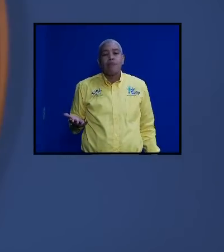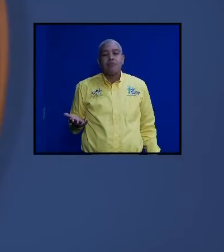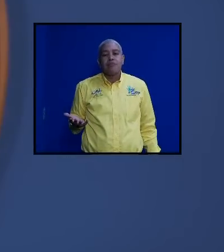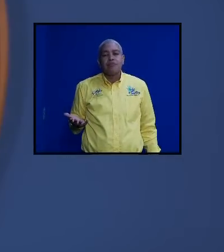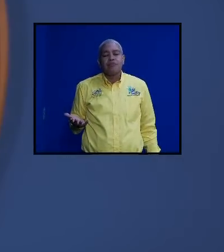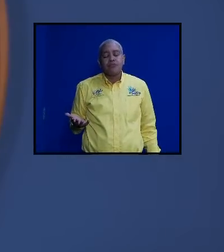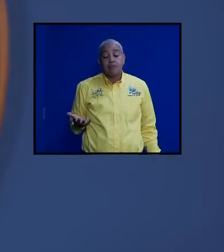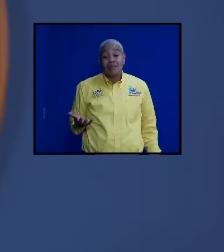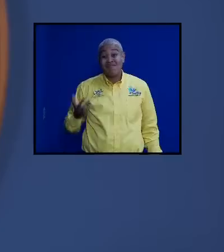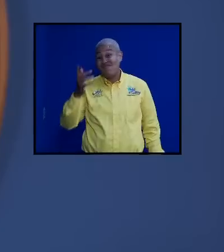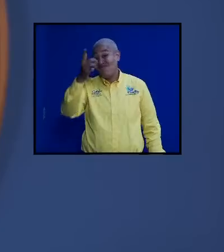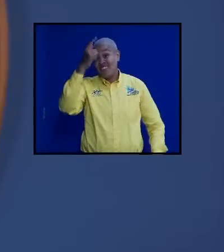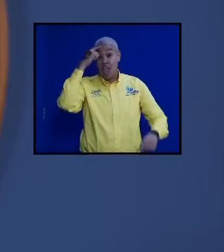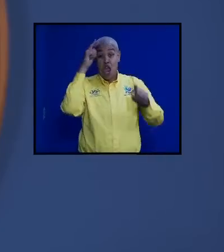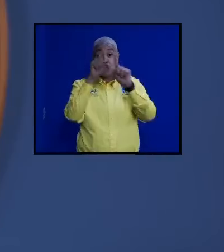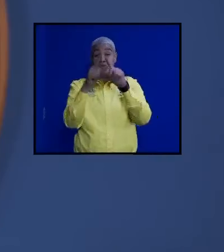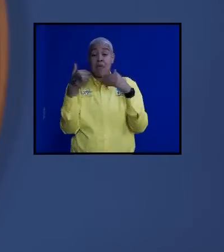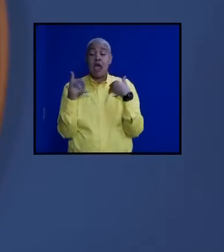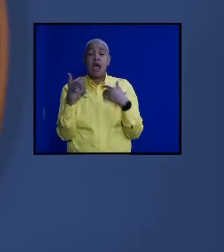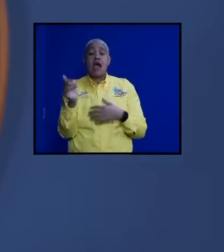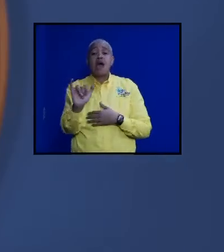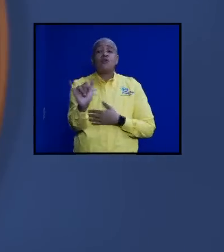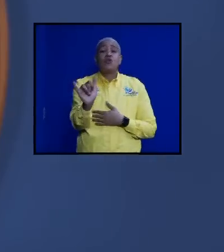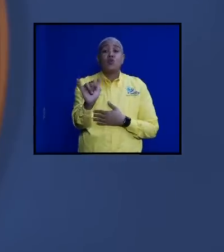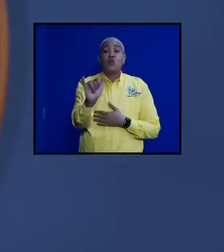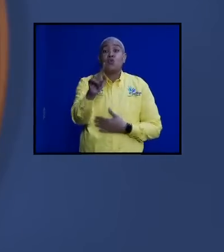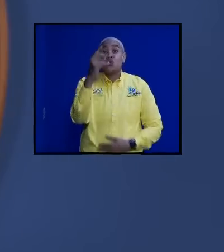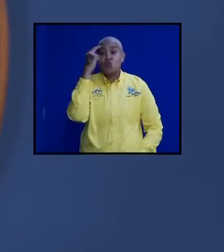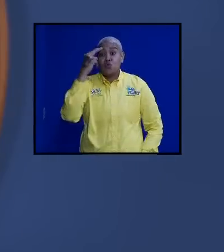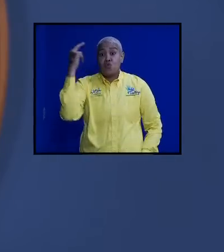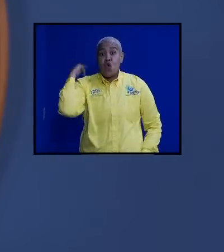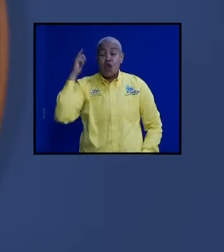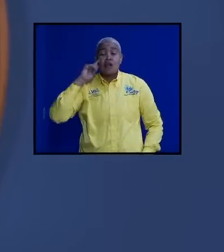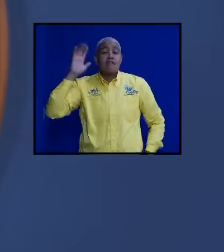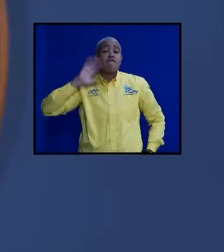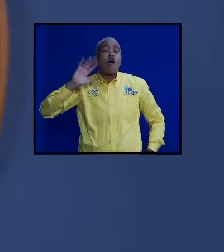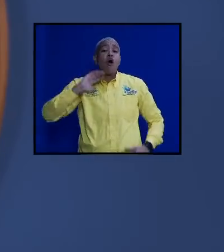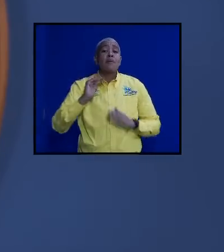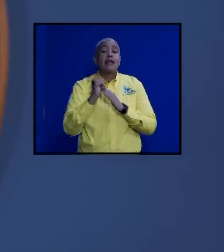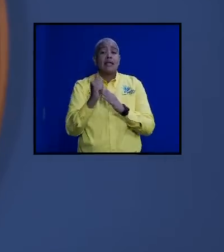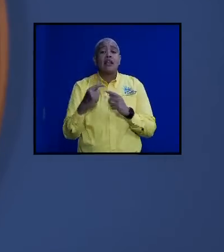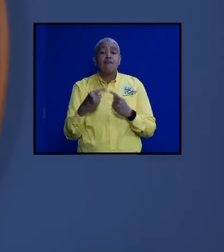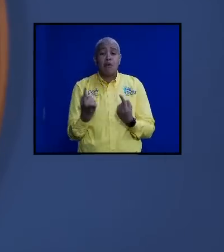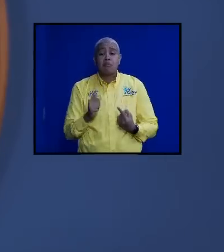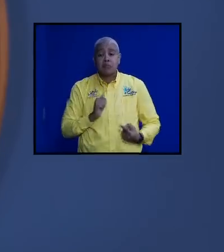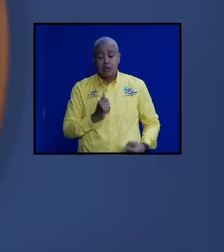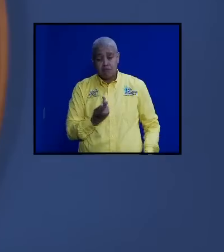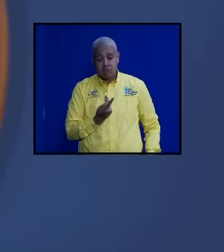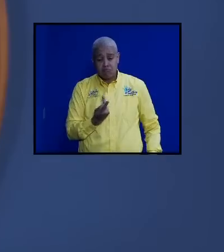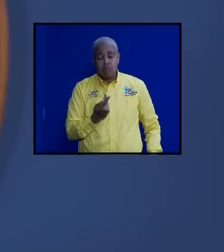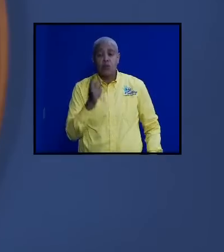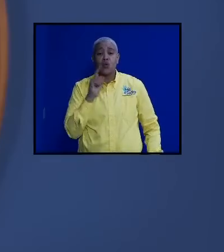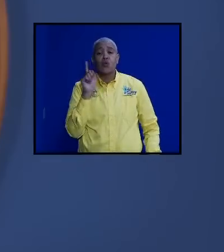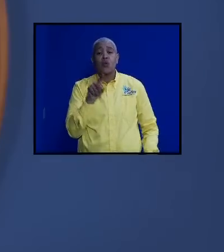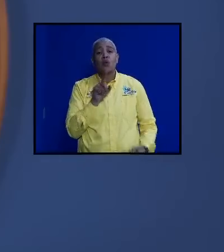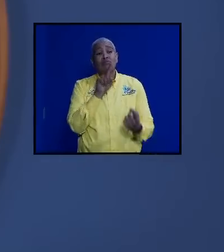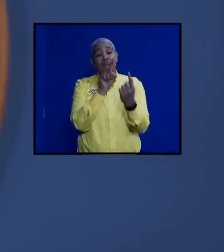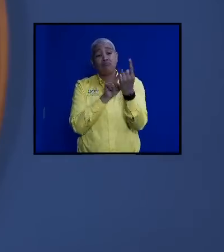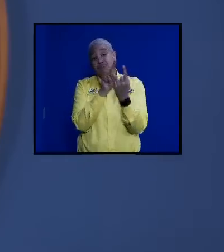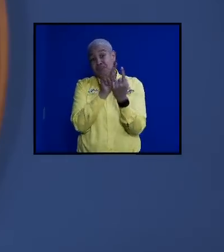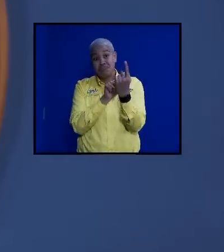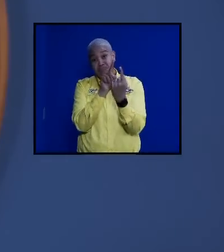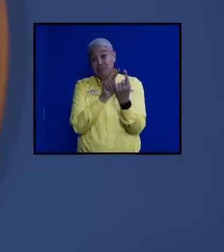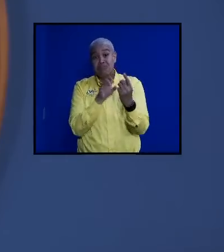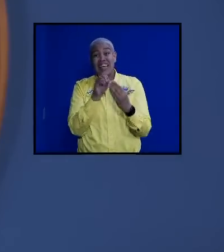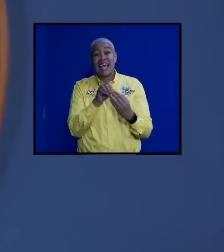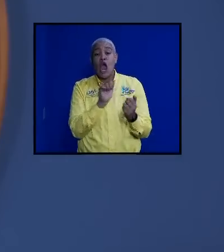We had an agreement as well. You will recall that the former leader of the opposition and myself, we went at it in